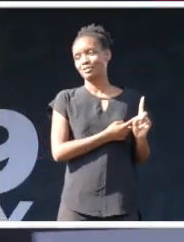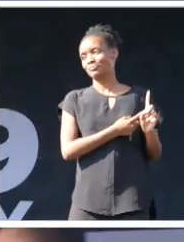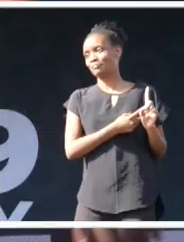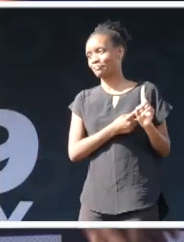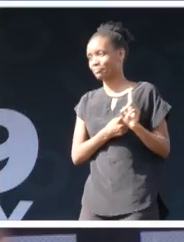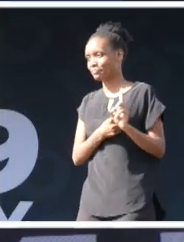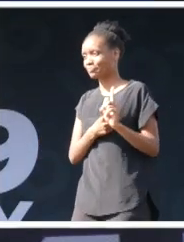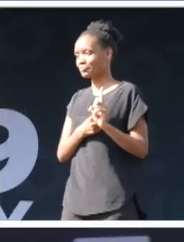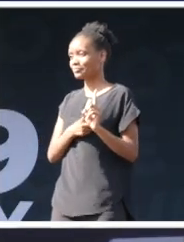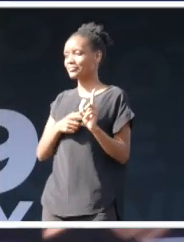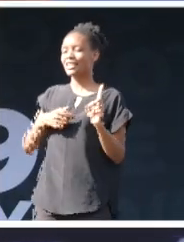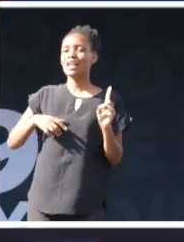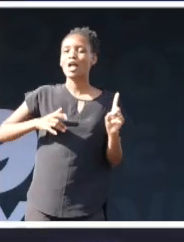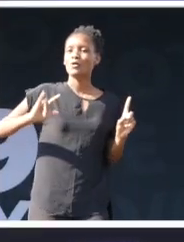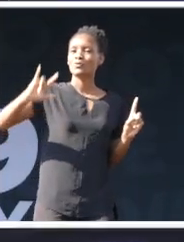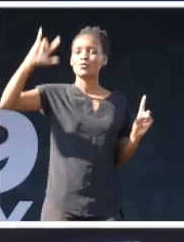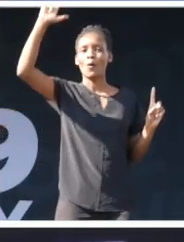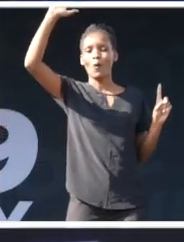and handsome